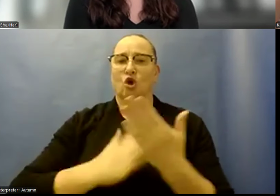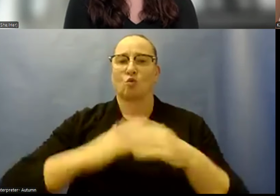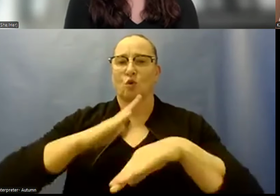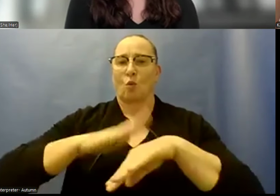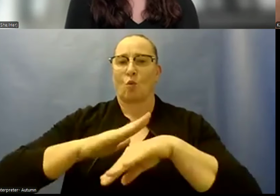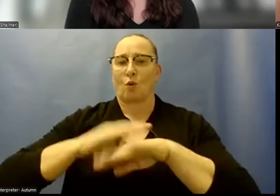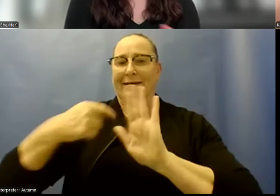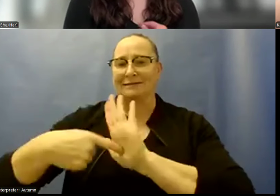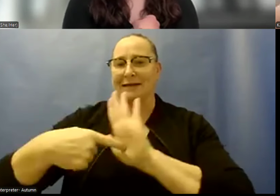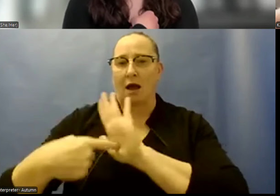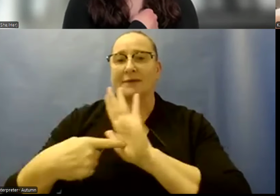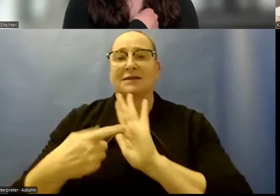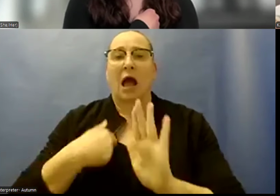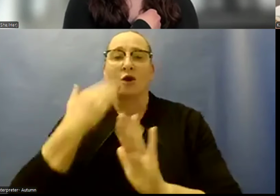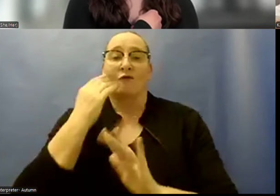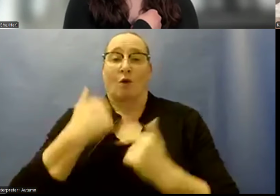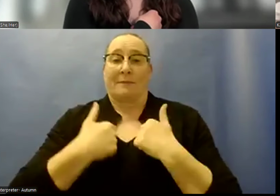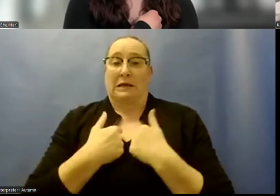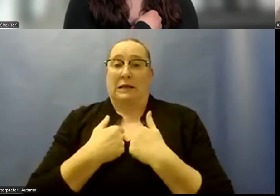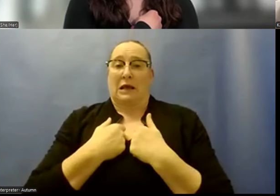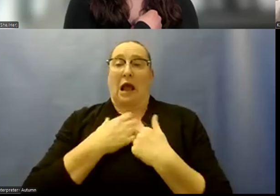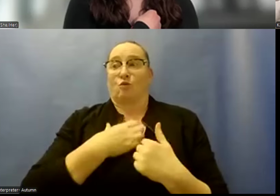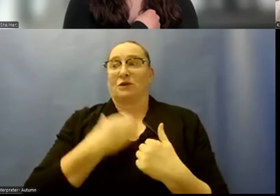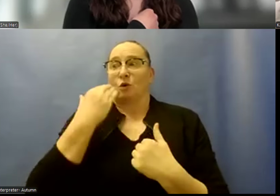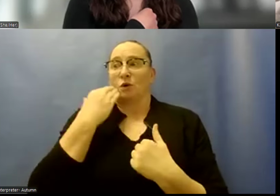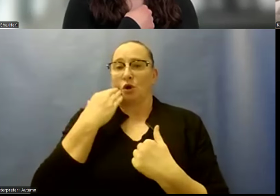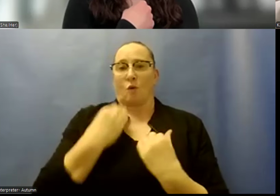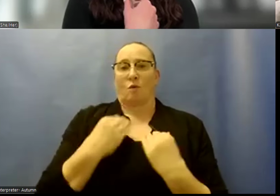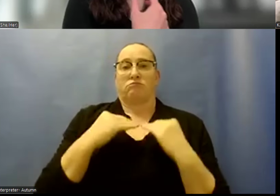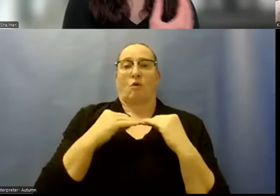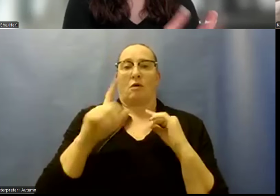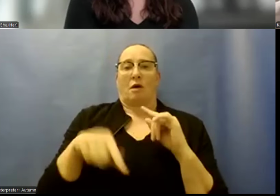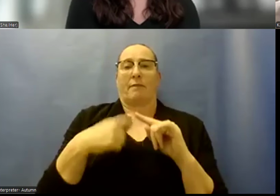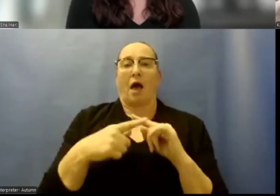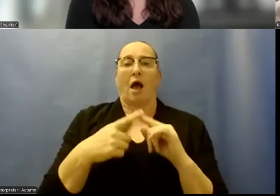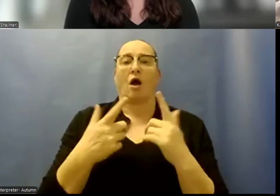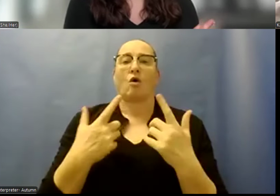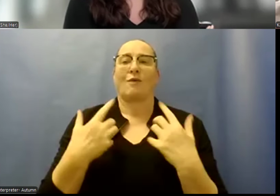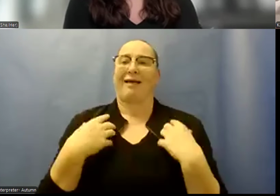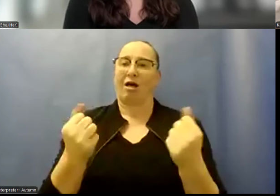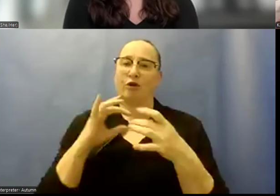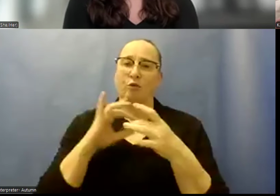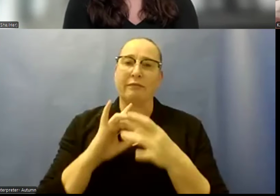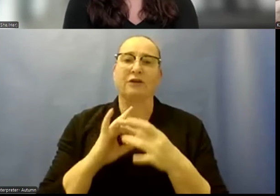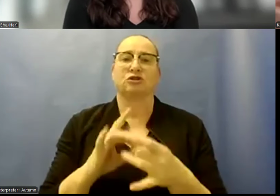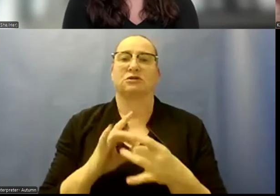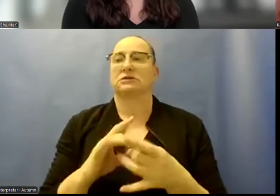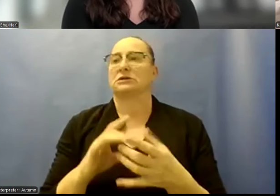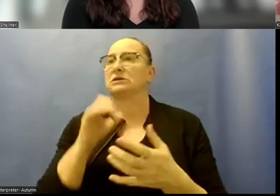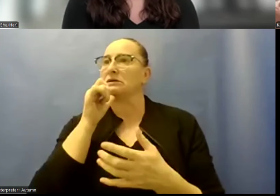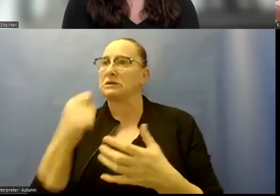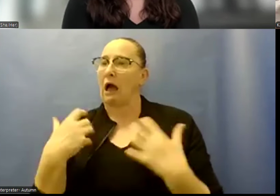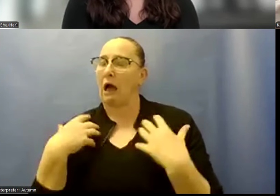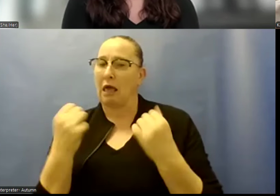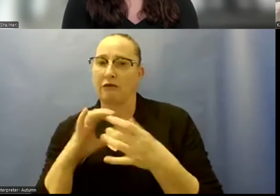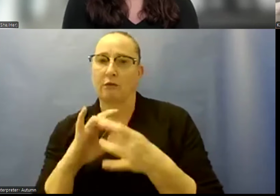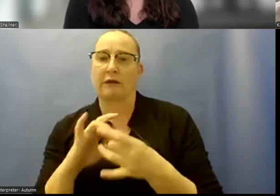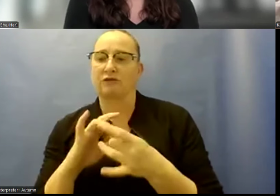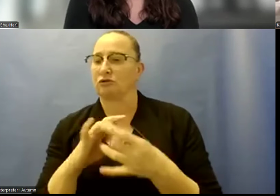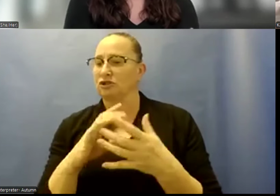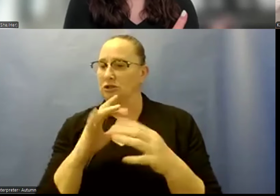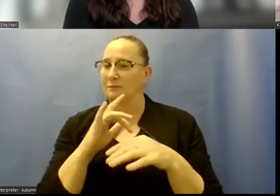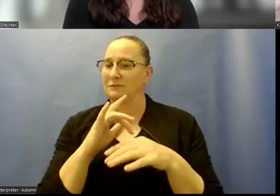signs. I know for me, I wish I would have known more about healthy relationships and unhealthy relationships